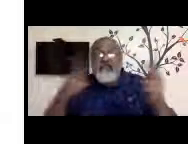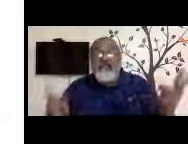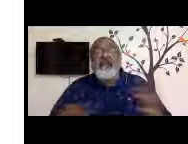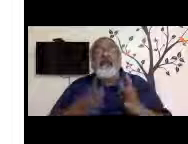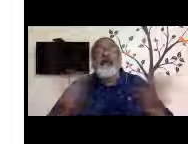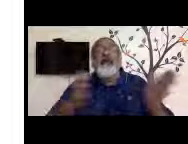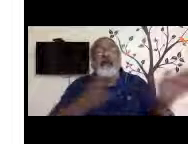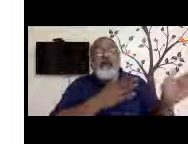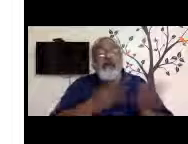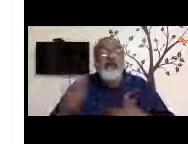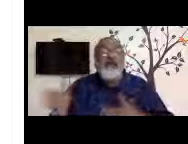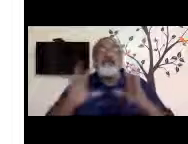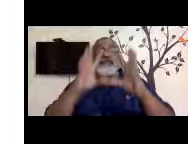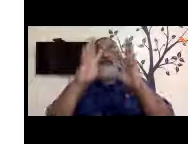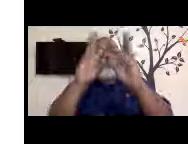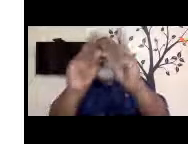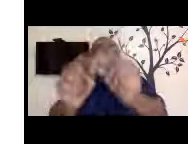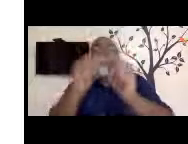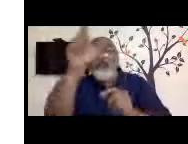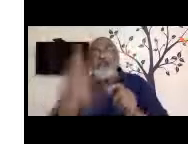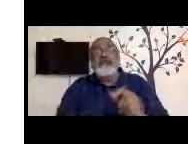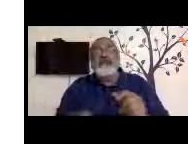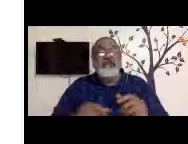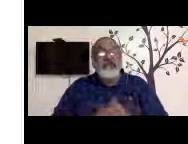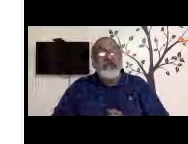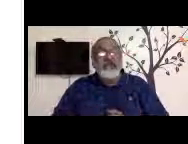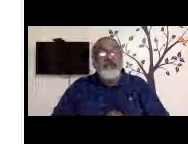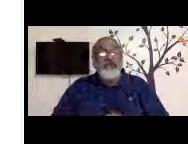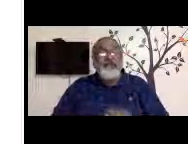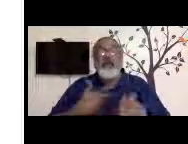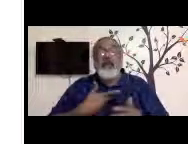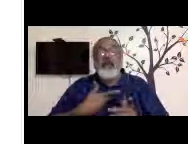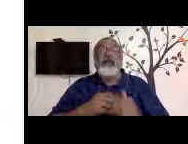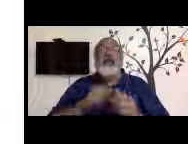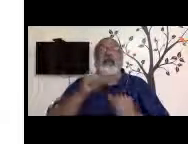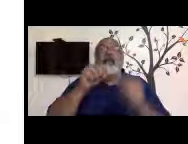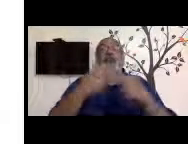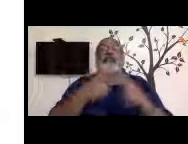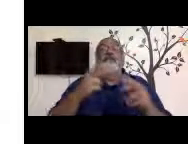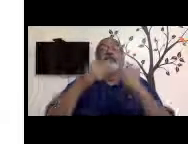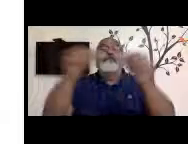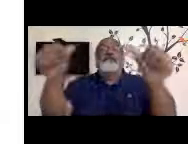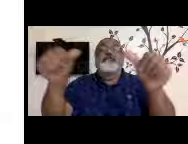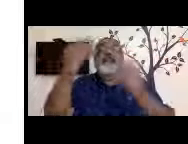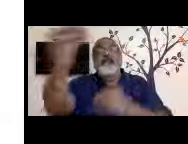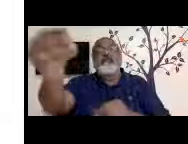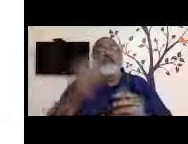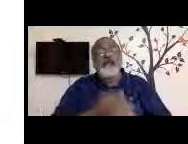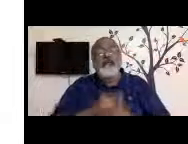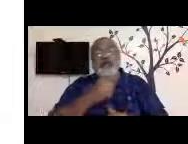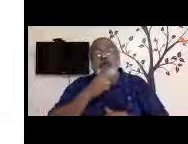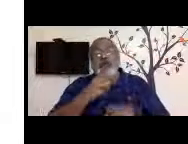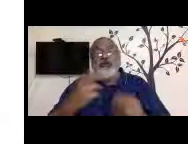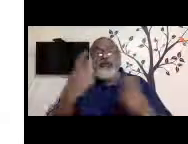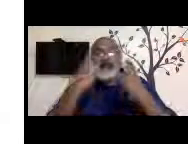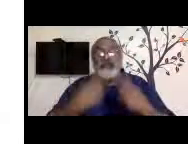directives, it is not really talking about the nomination. How can I nominate somebody to towards